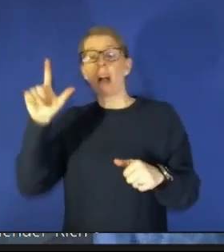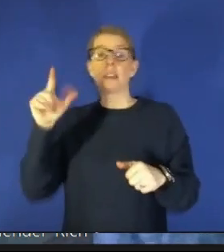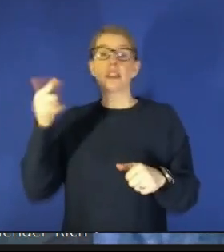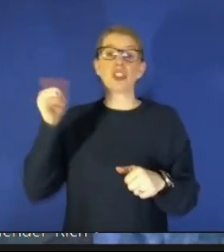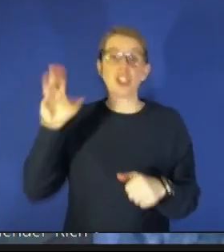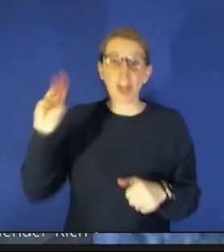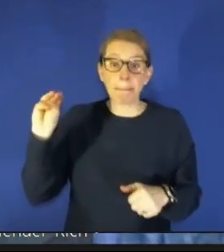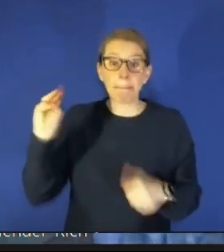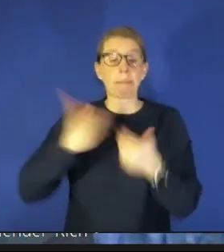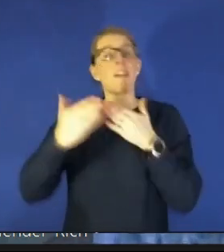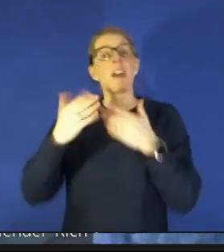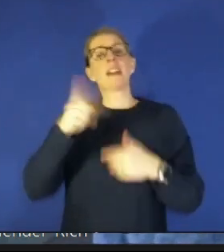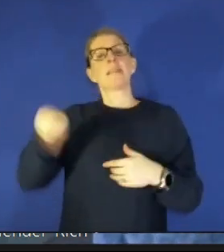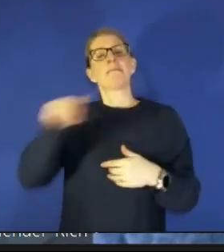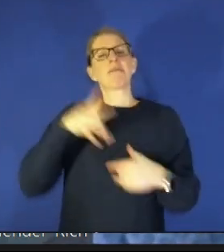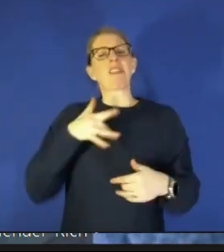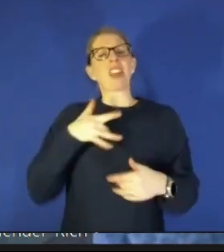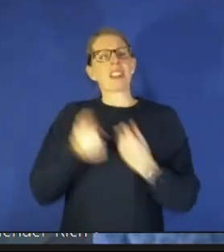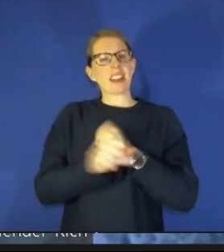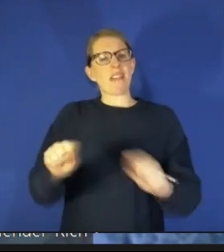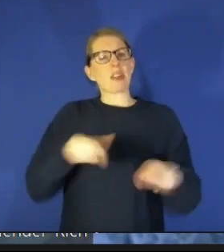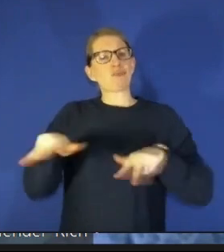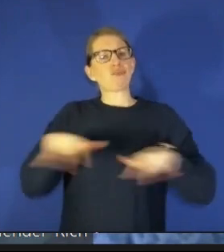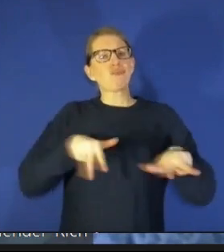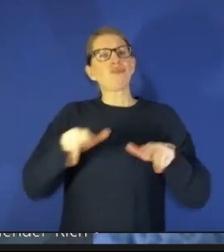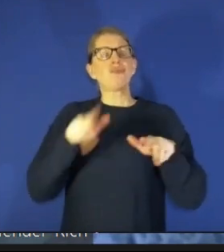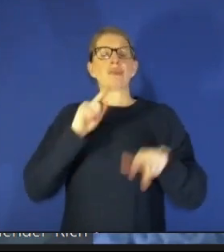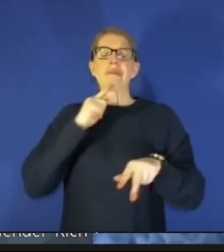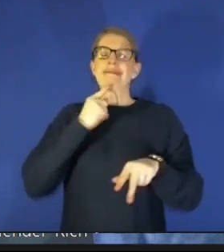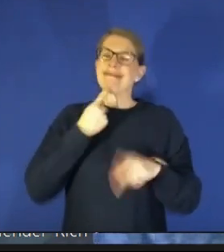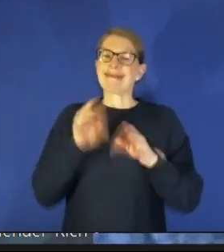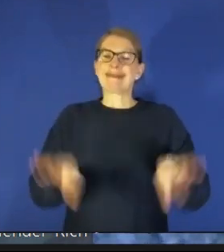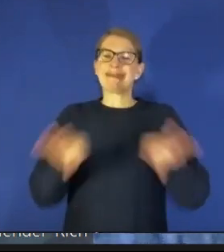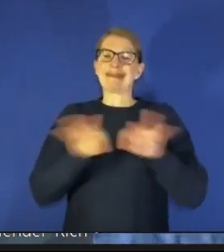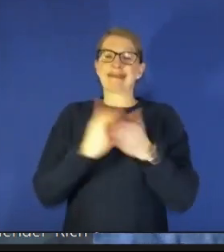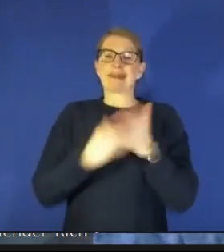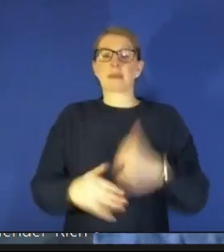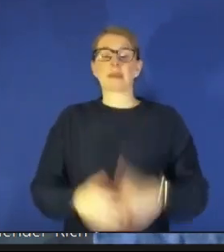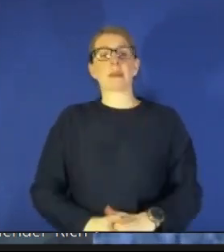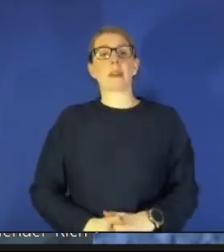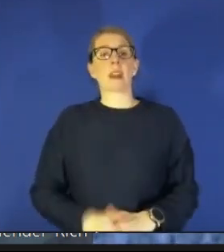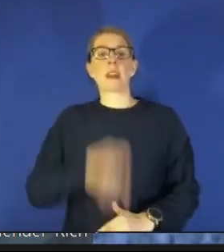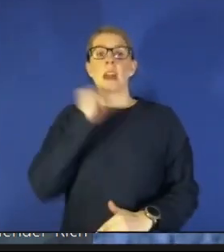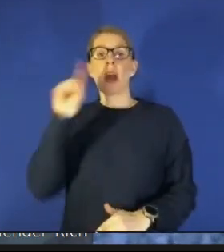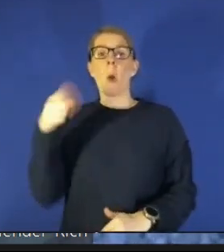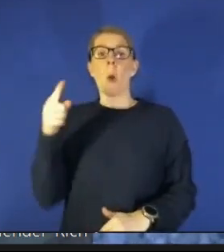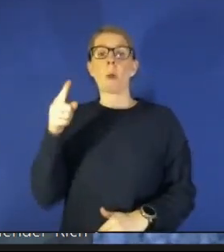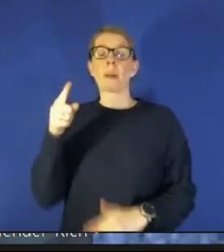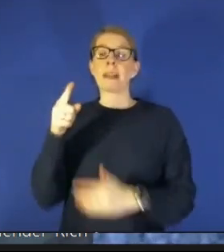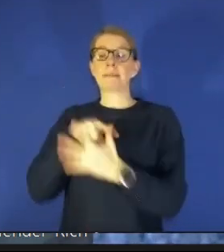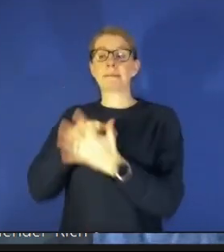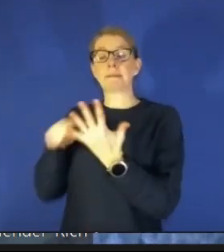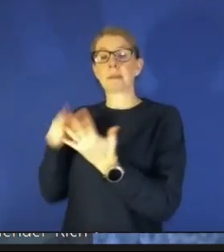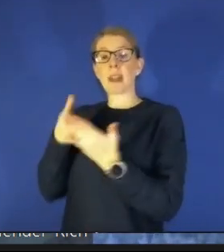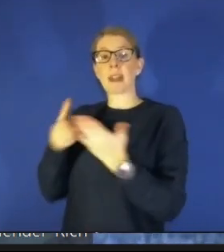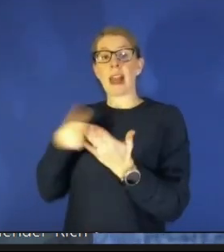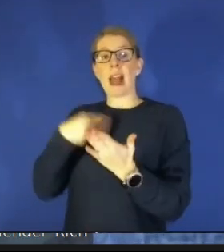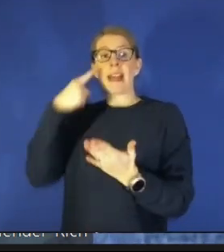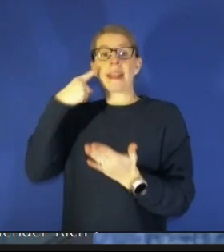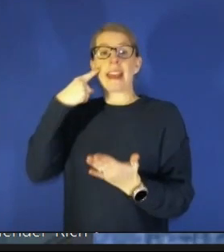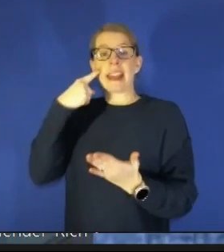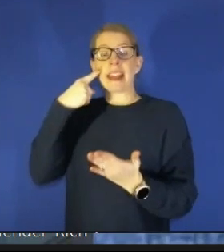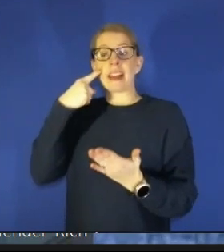feel safe. It's a critically important piece. And it's not only those things that I think we think